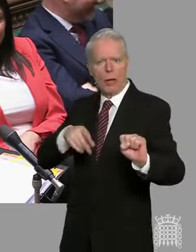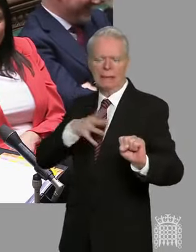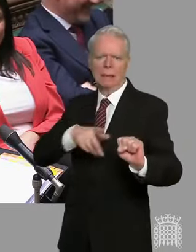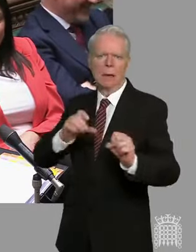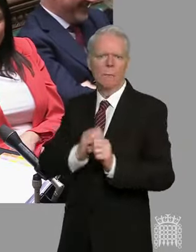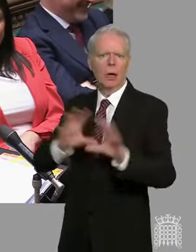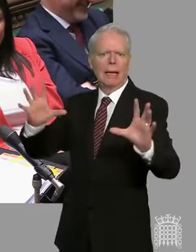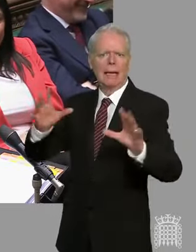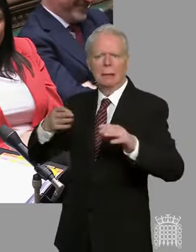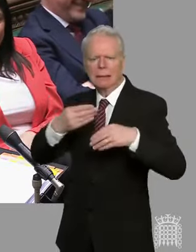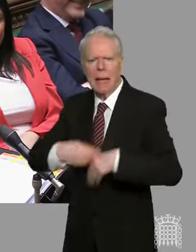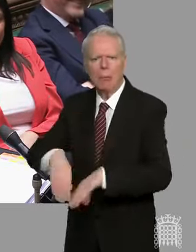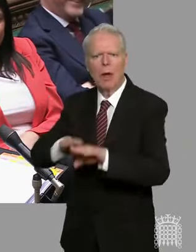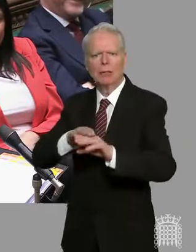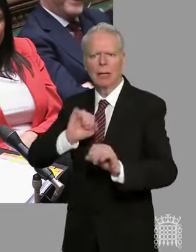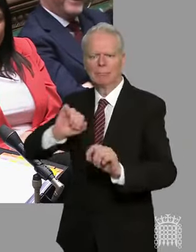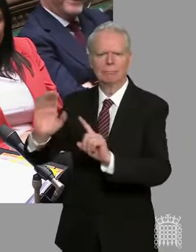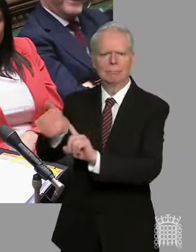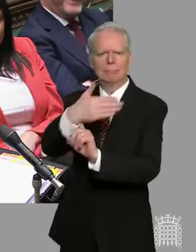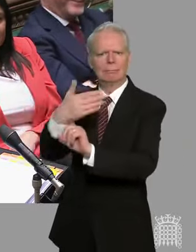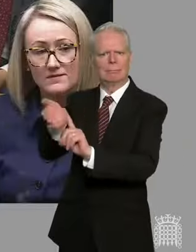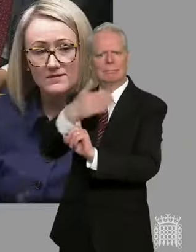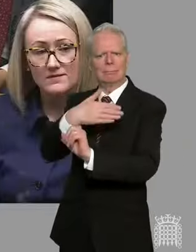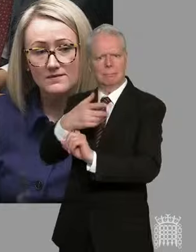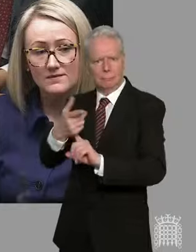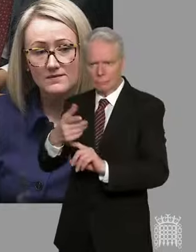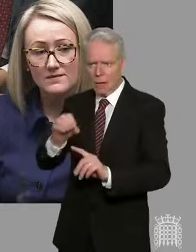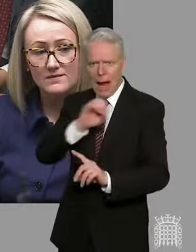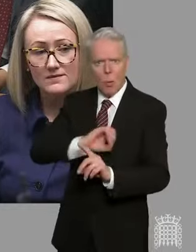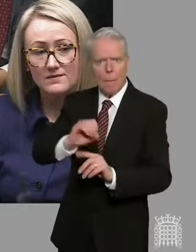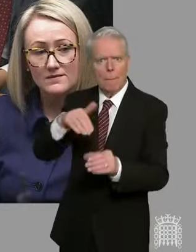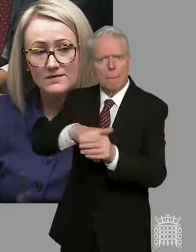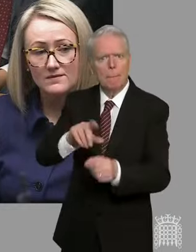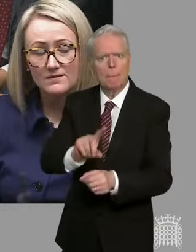way, both in terms of the capability and funding that we provided to